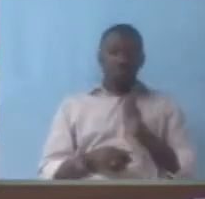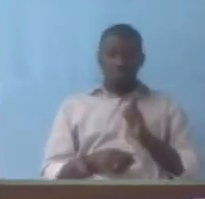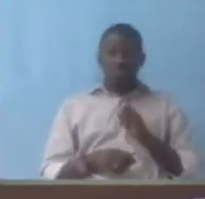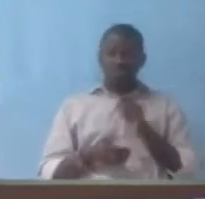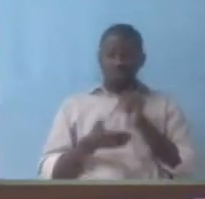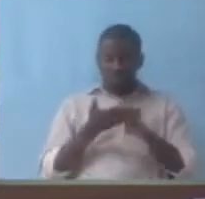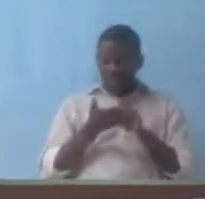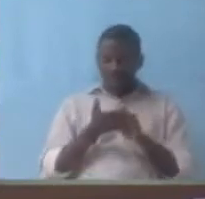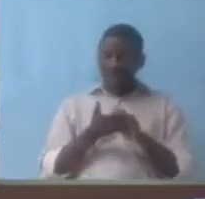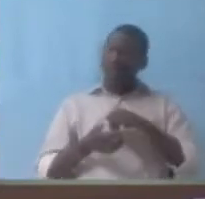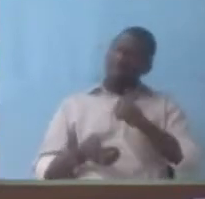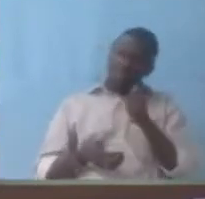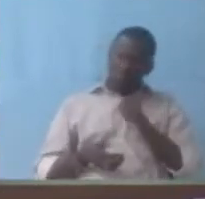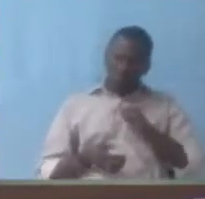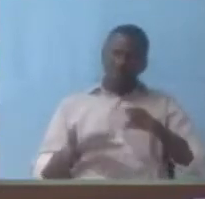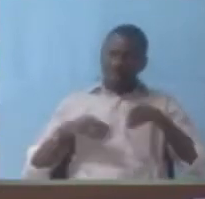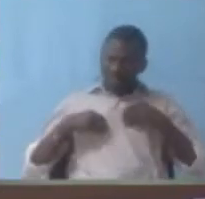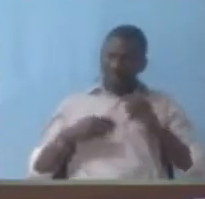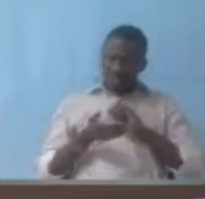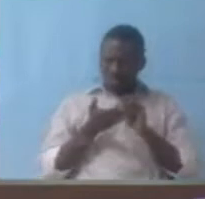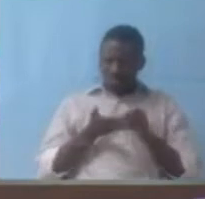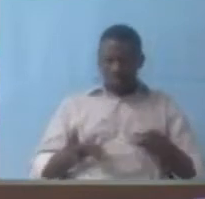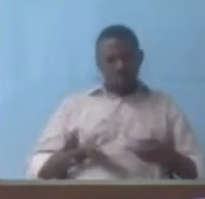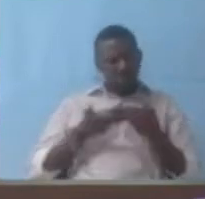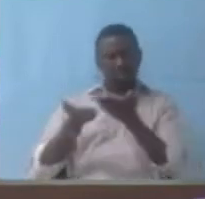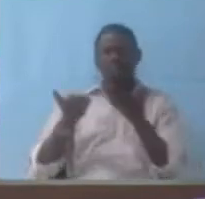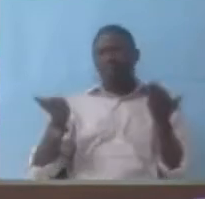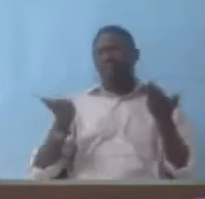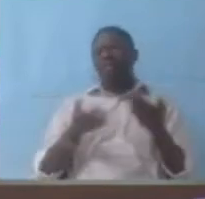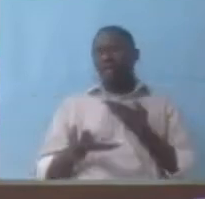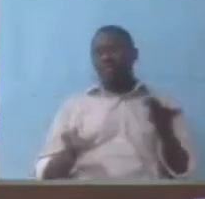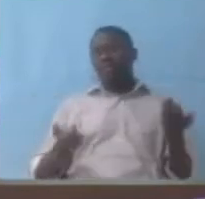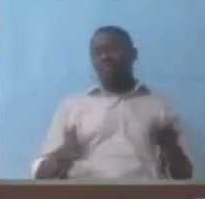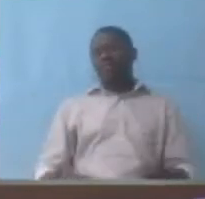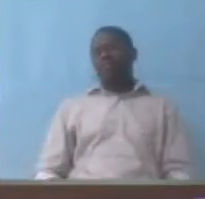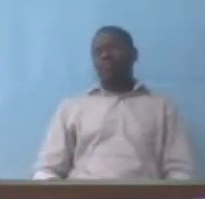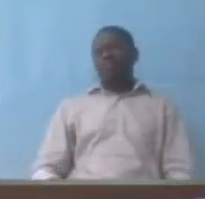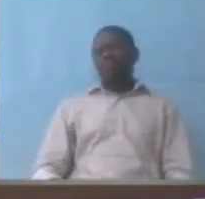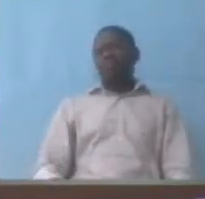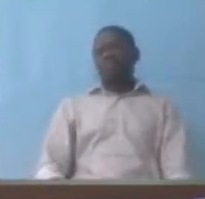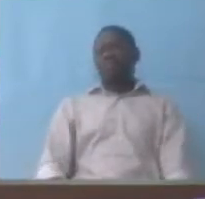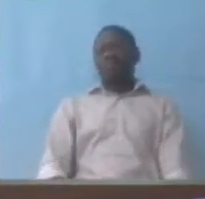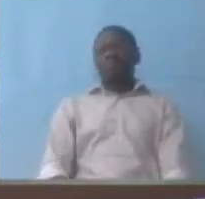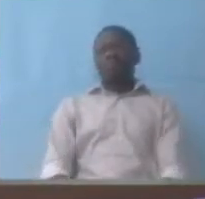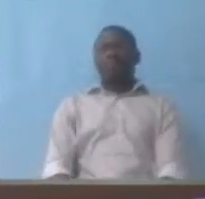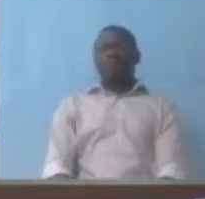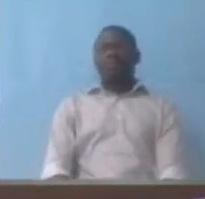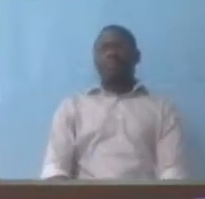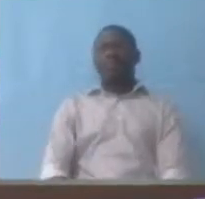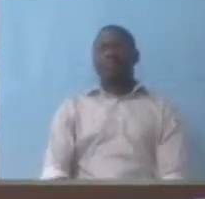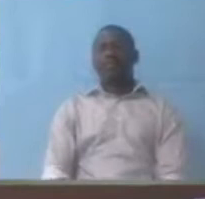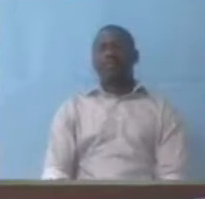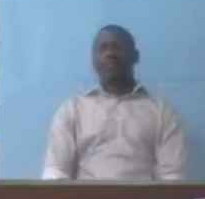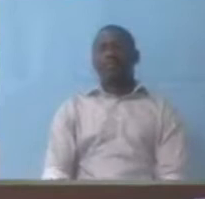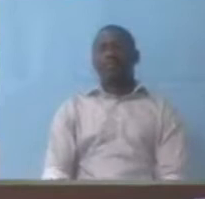taman dilade. Ibe silo luni nin dikiro lu soto na nyami intel bije ntije. Andum na kita nu wanyafana. Abe tamala le itel be la kulu